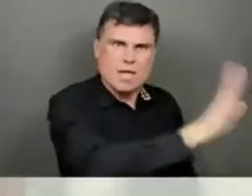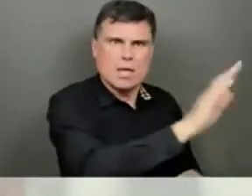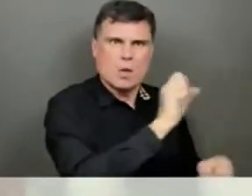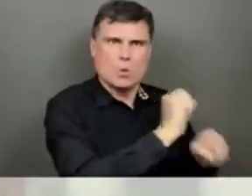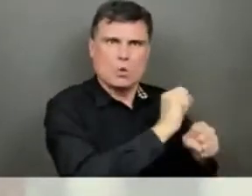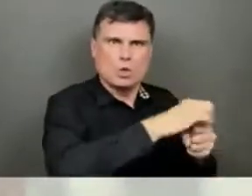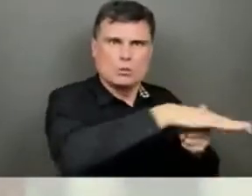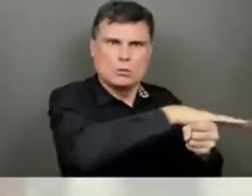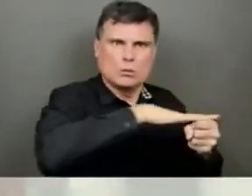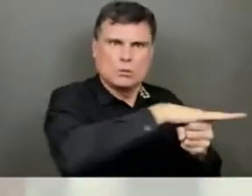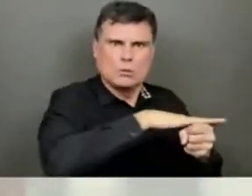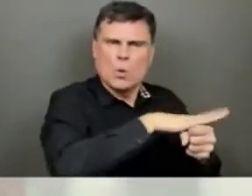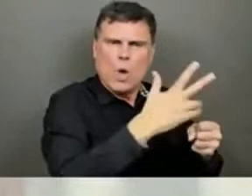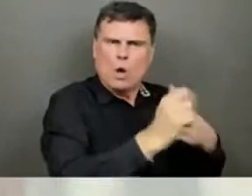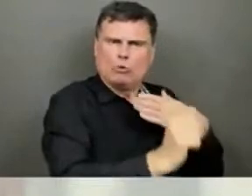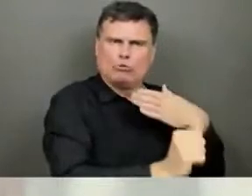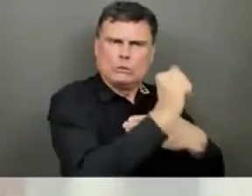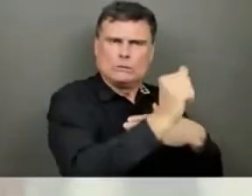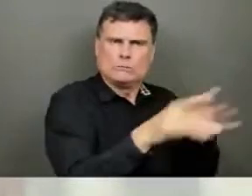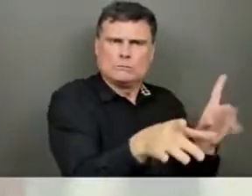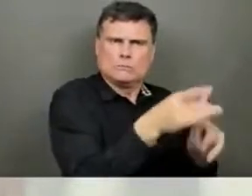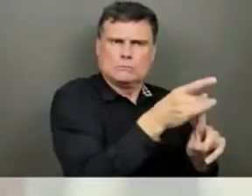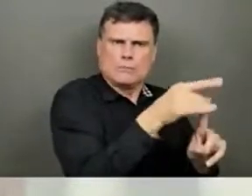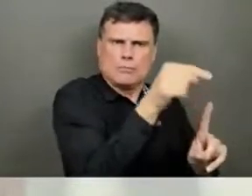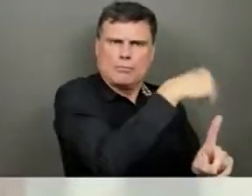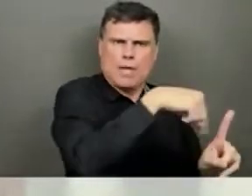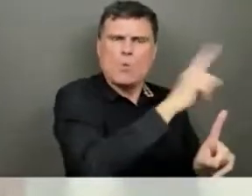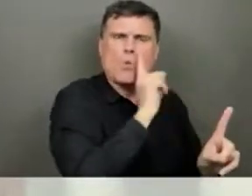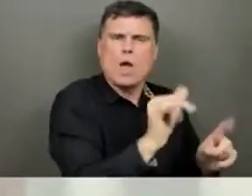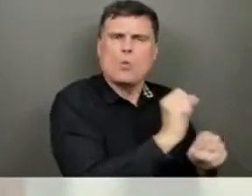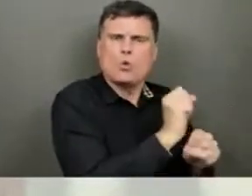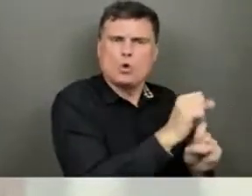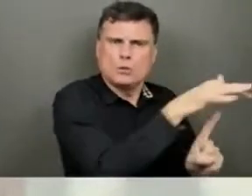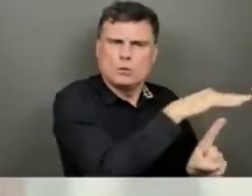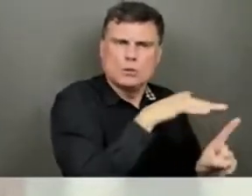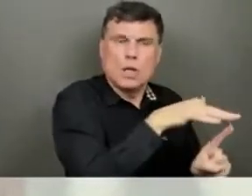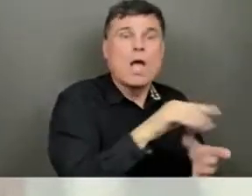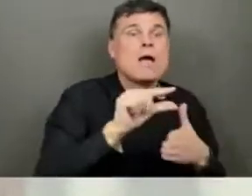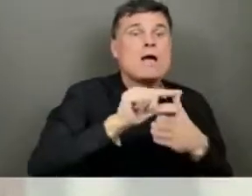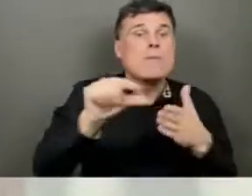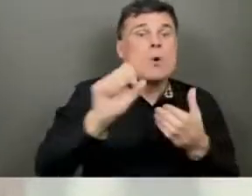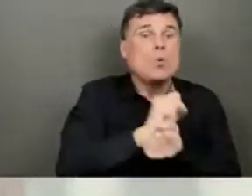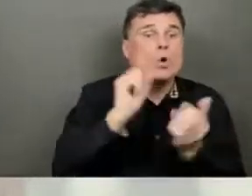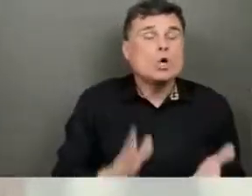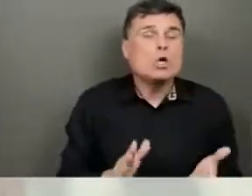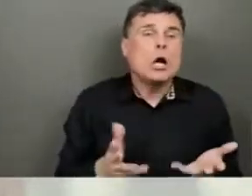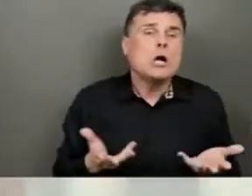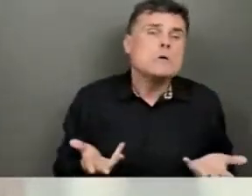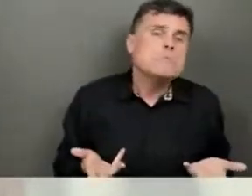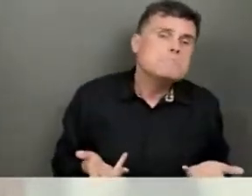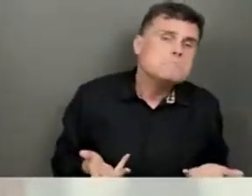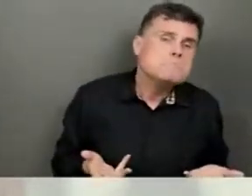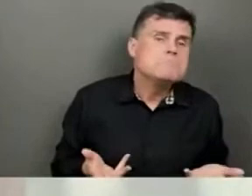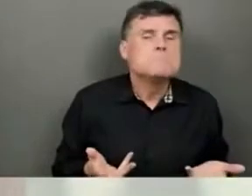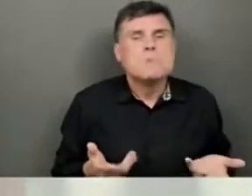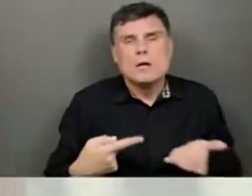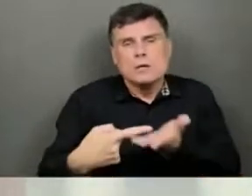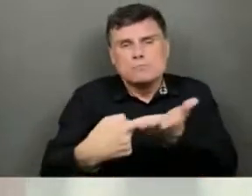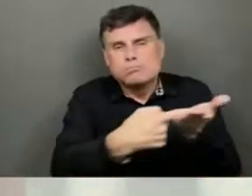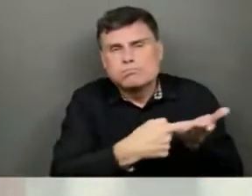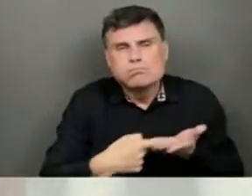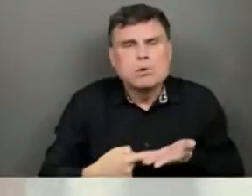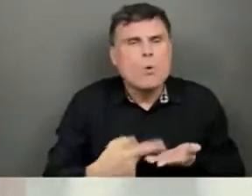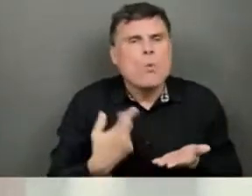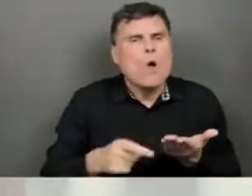many conversations about the roles that people play, the protection of workers in their workplace. Many of them